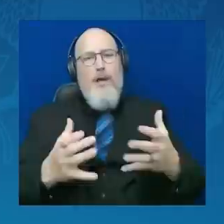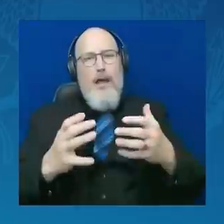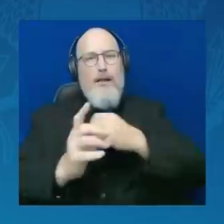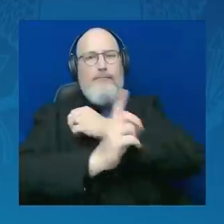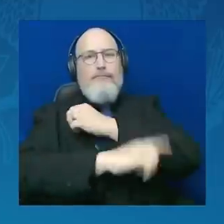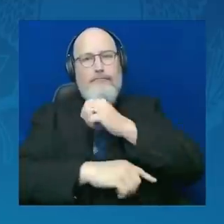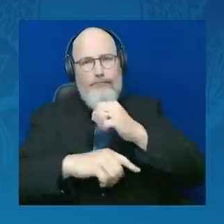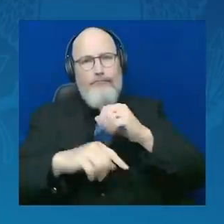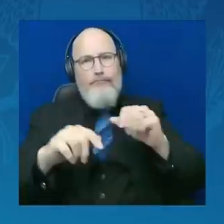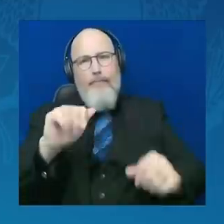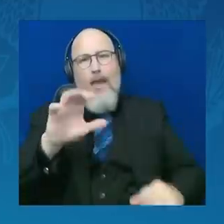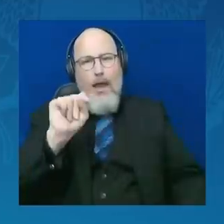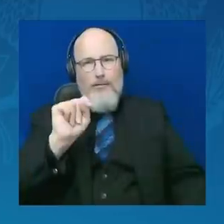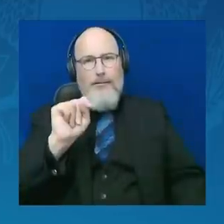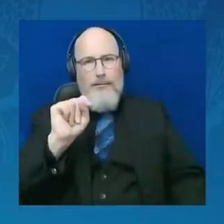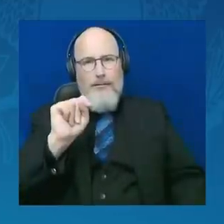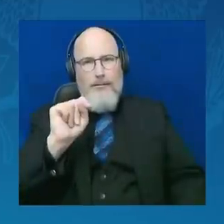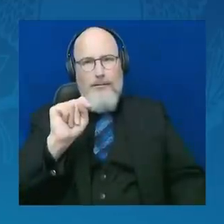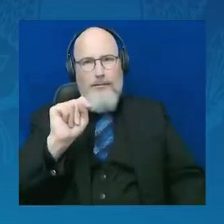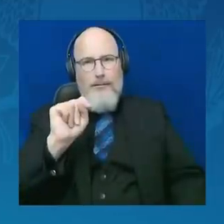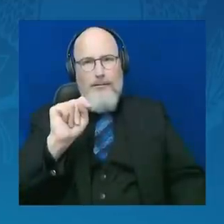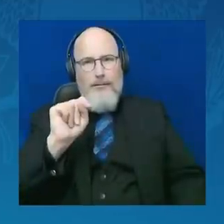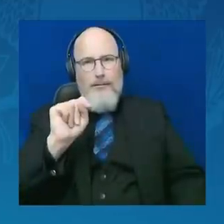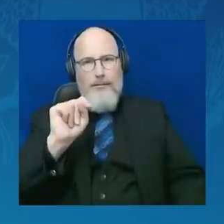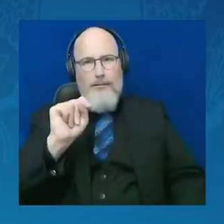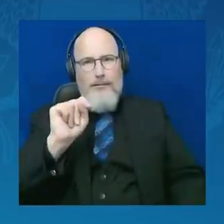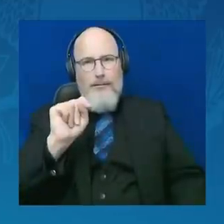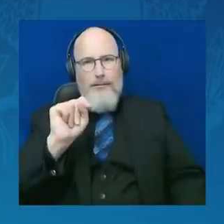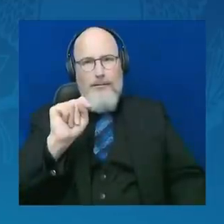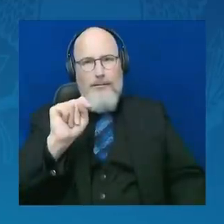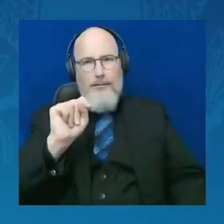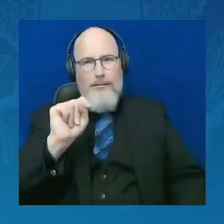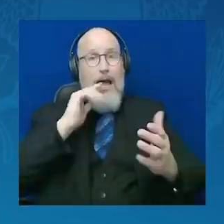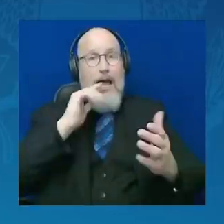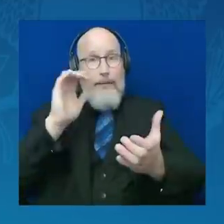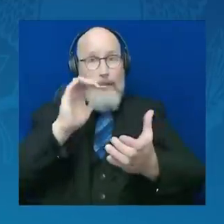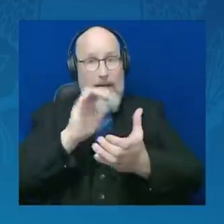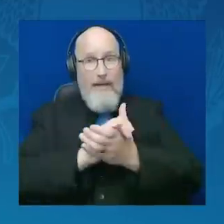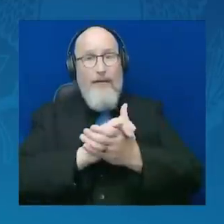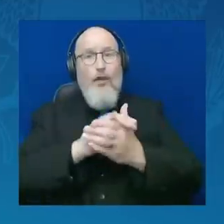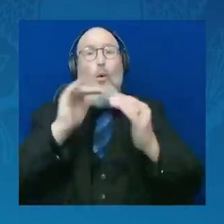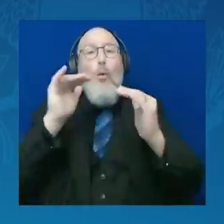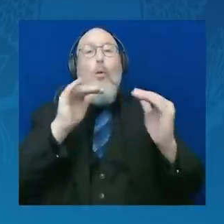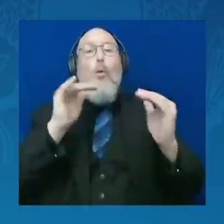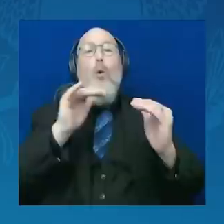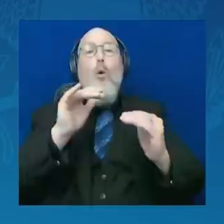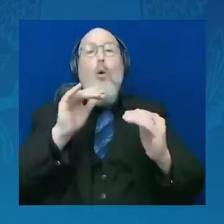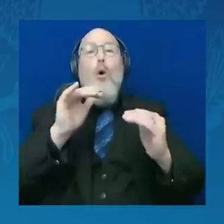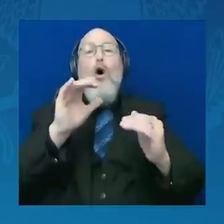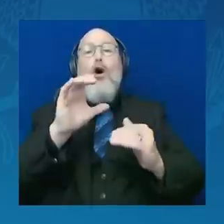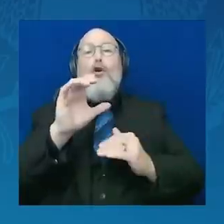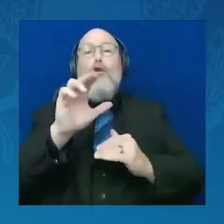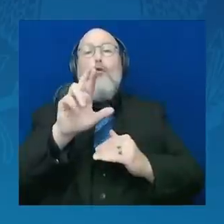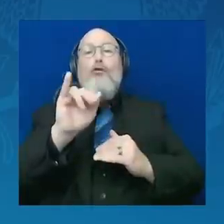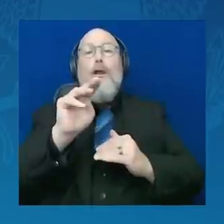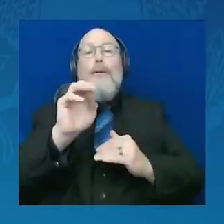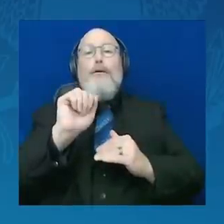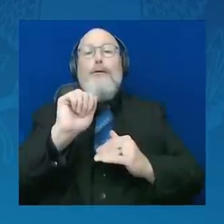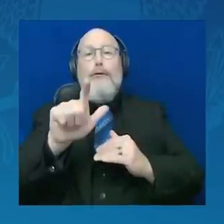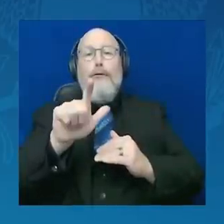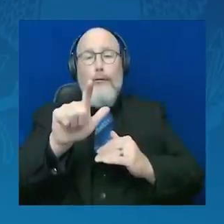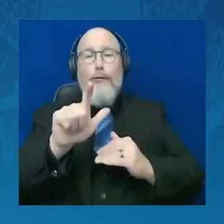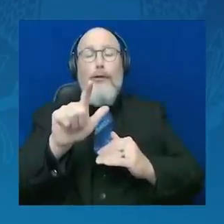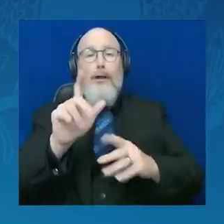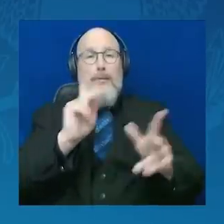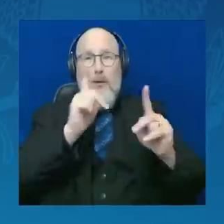And I do believe that the war criminals will be sentenced, those responsible for the war that is happening in